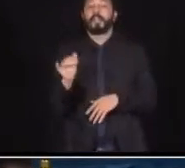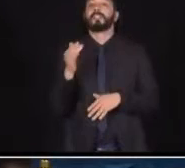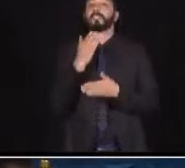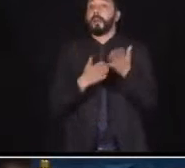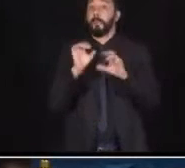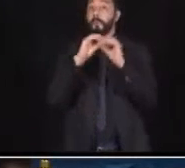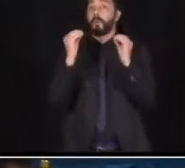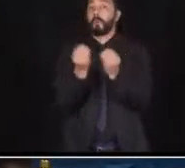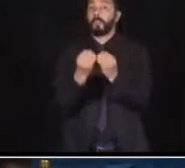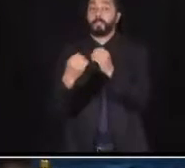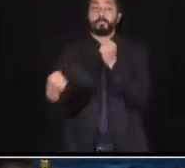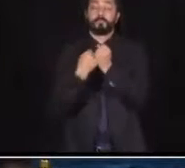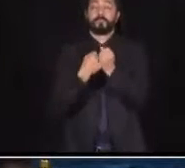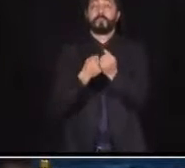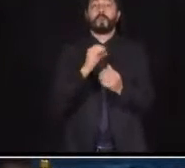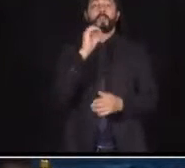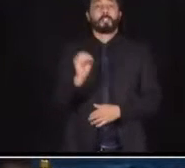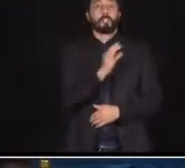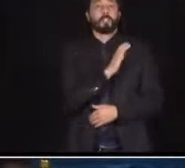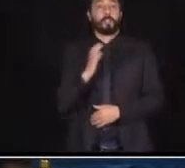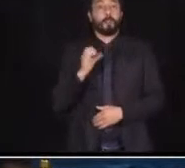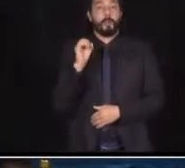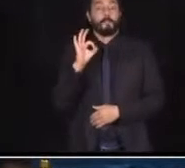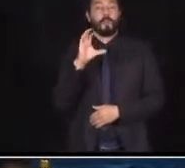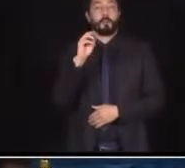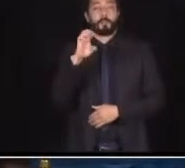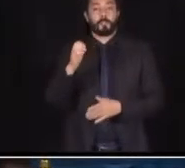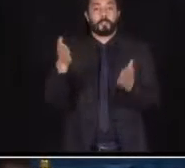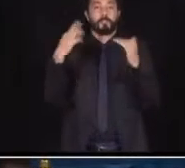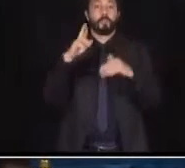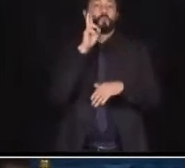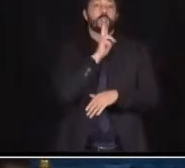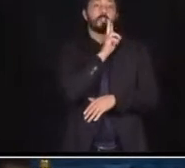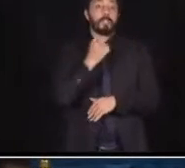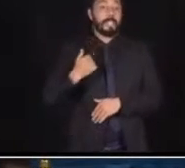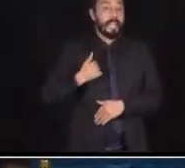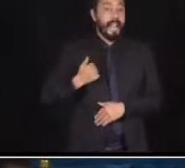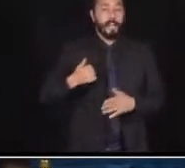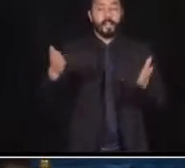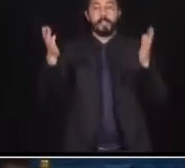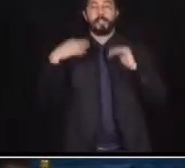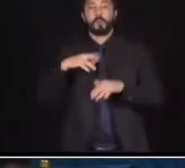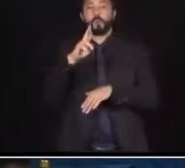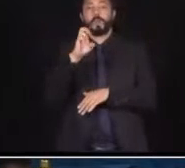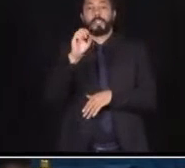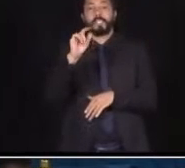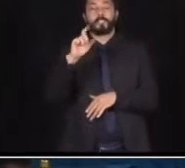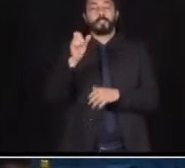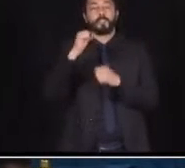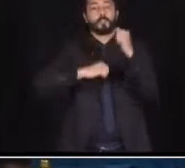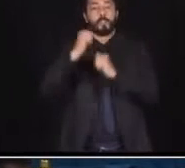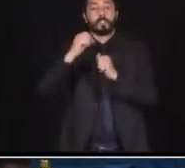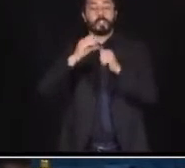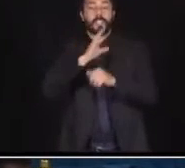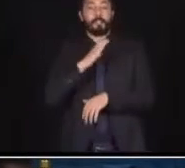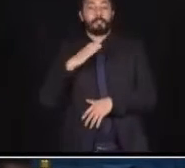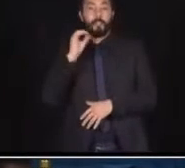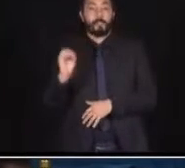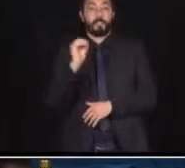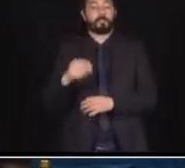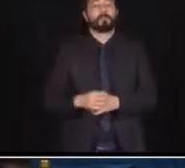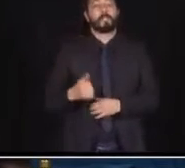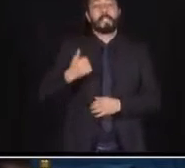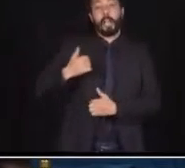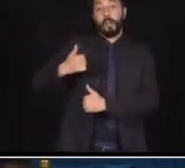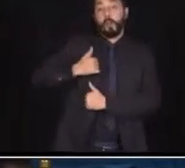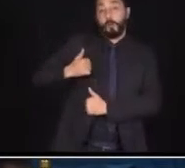The Ontario Chamber of Commerce, Restaurants Canada, Residential Construction Council of Ontario, the Canadian Armed Forces, the